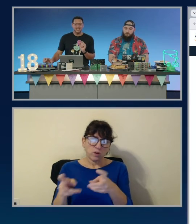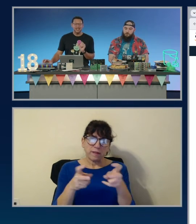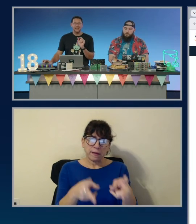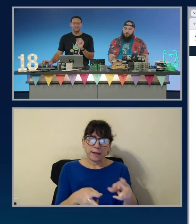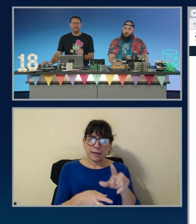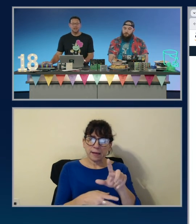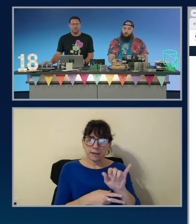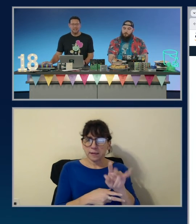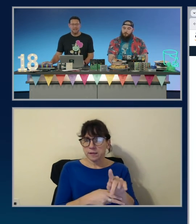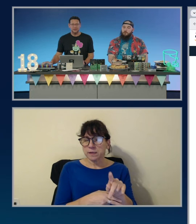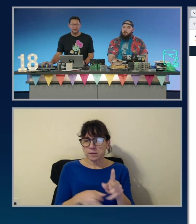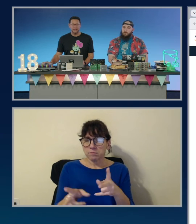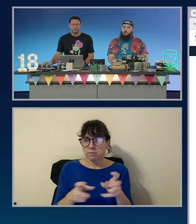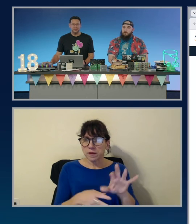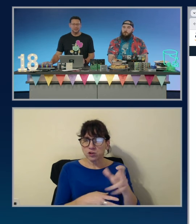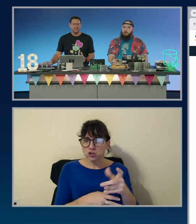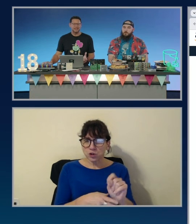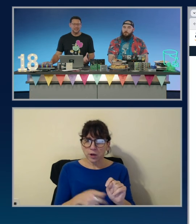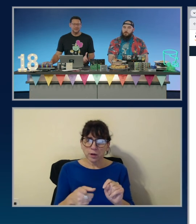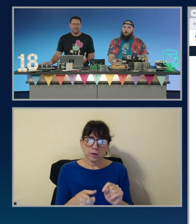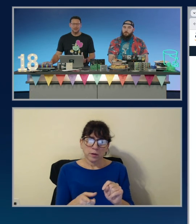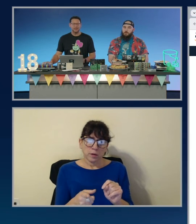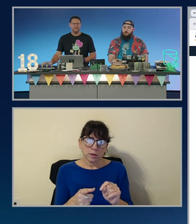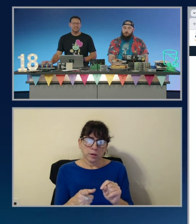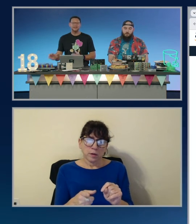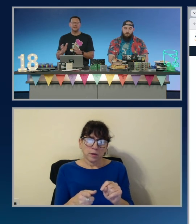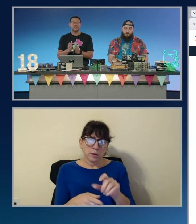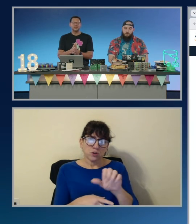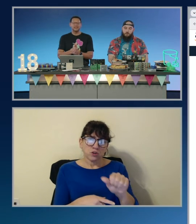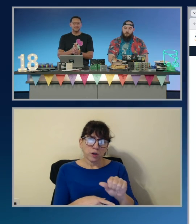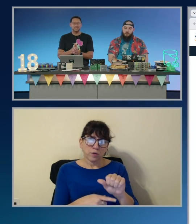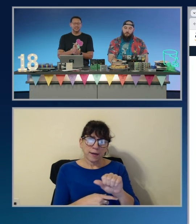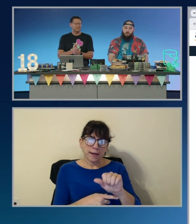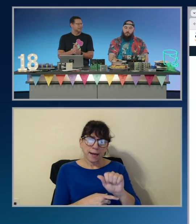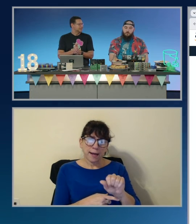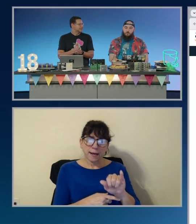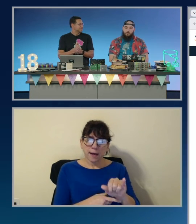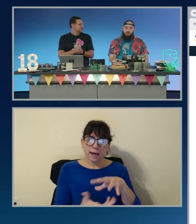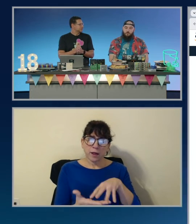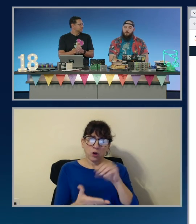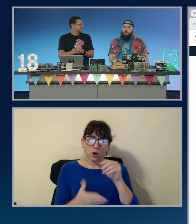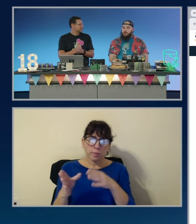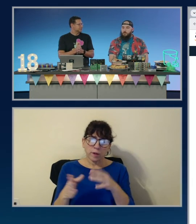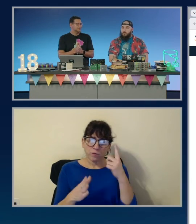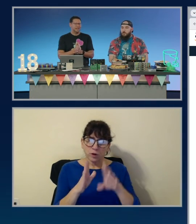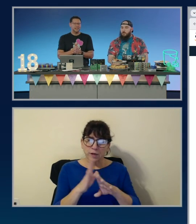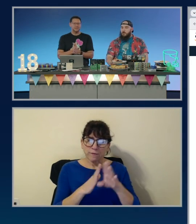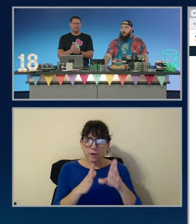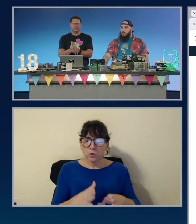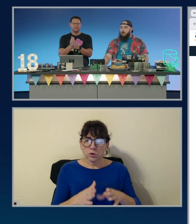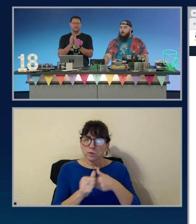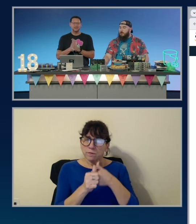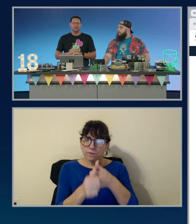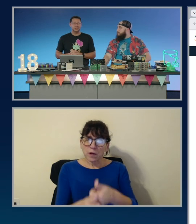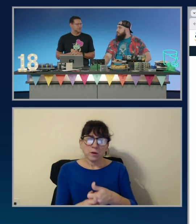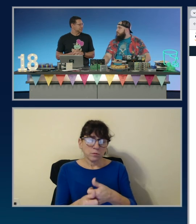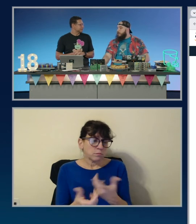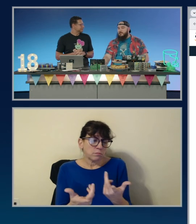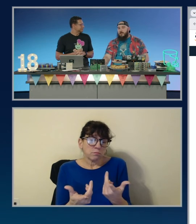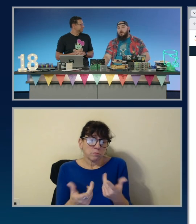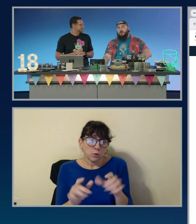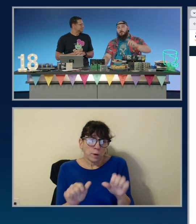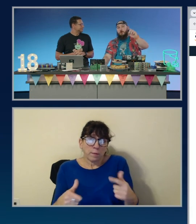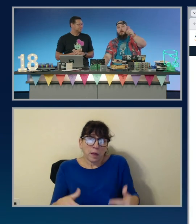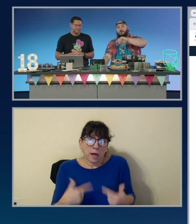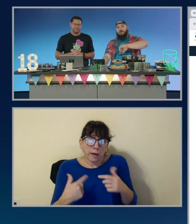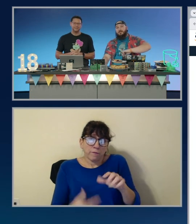Generative AI Learning Plan for Developers, 11 hours. It follows a series, and you can join them live on their Twitch channel.